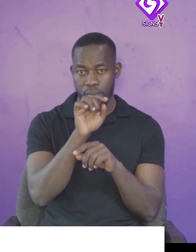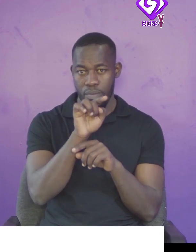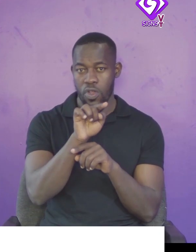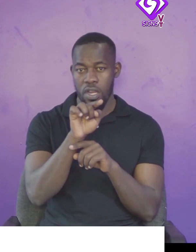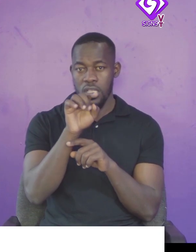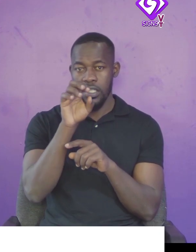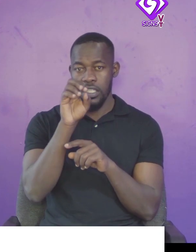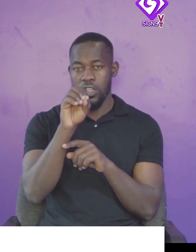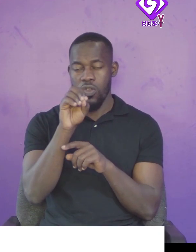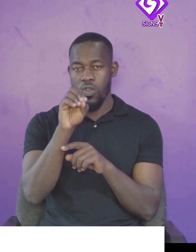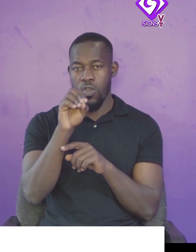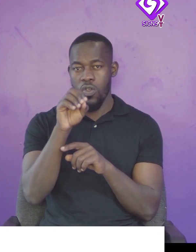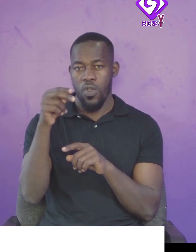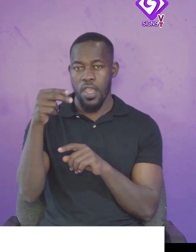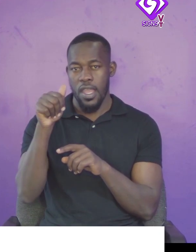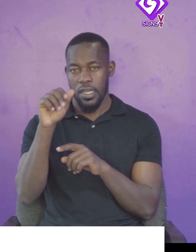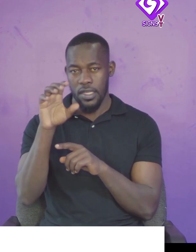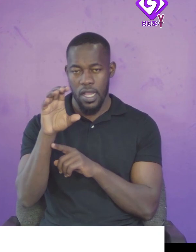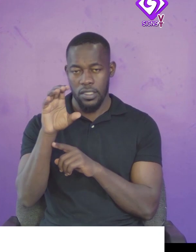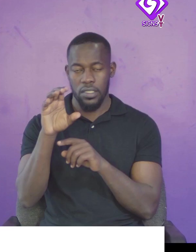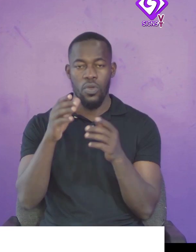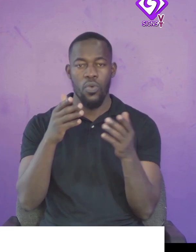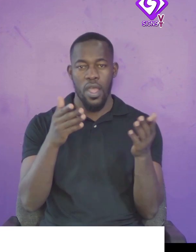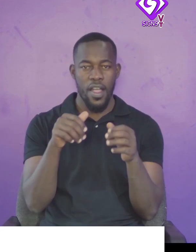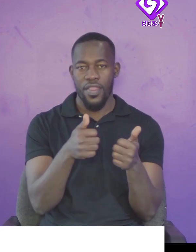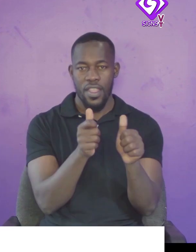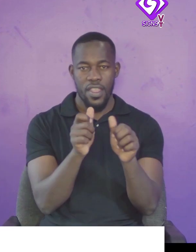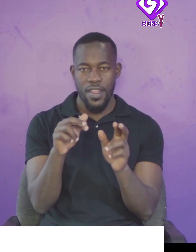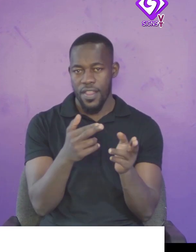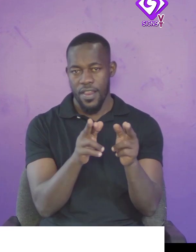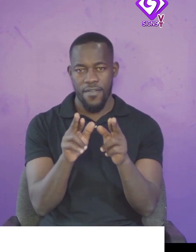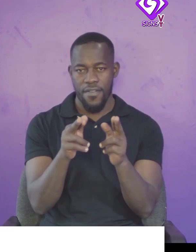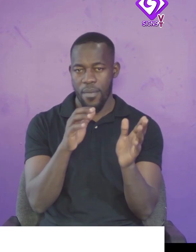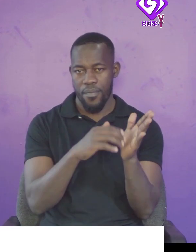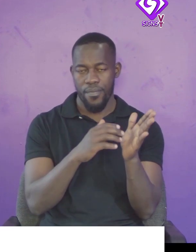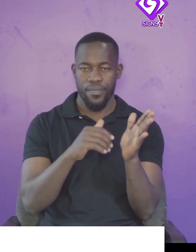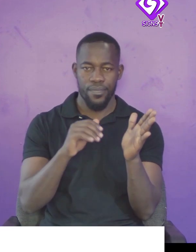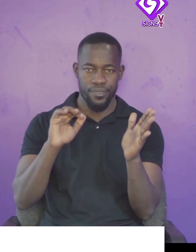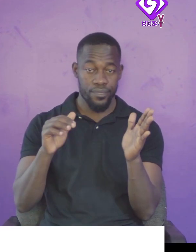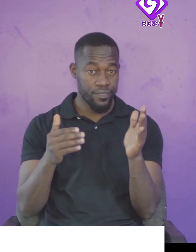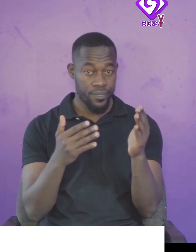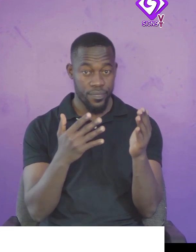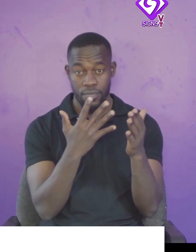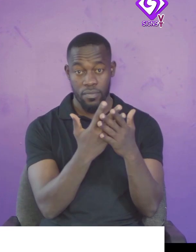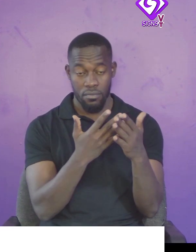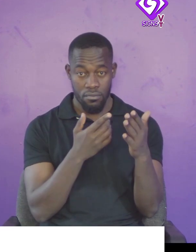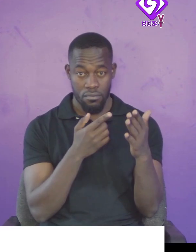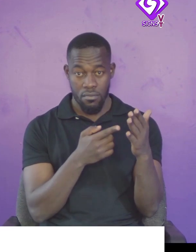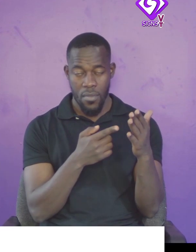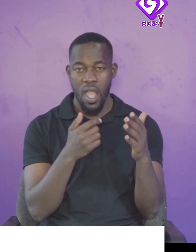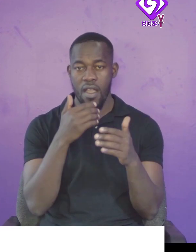3.043 hectare parcel in Athi River, Machakos County. The arrests follow a complaint filed